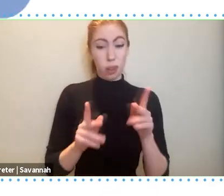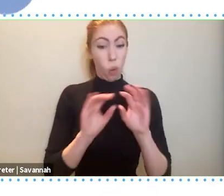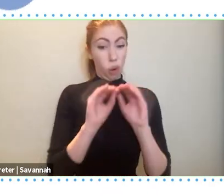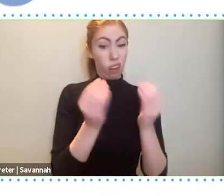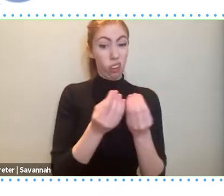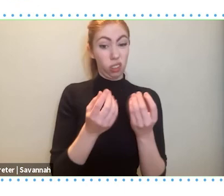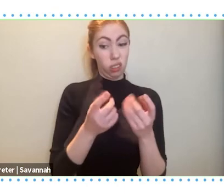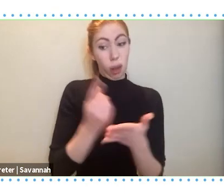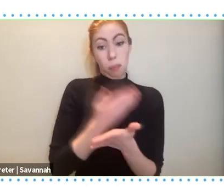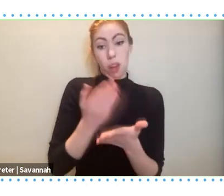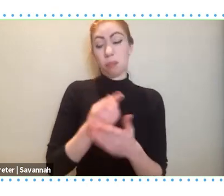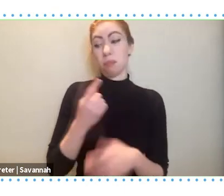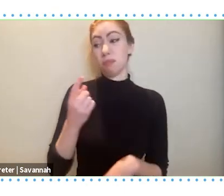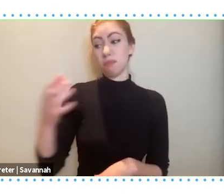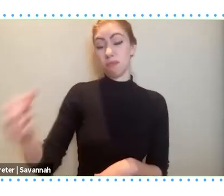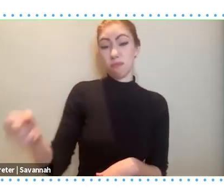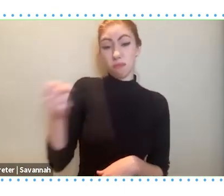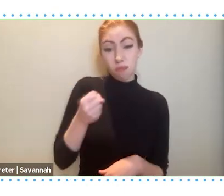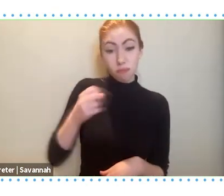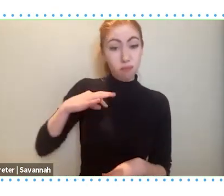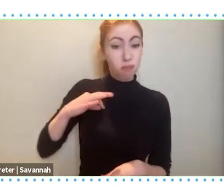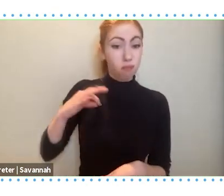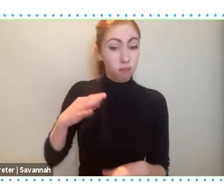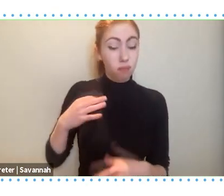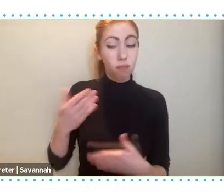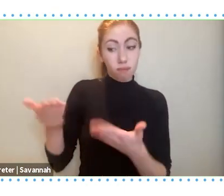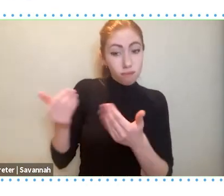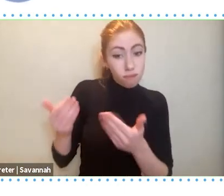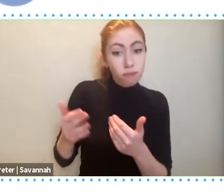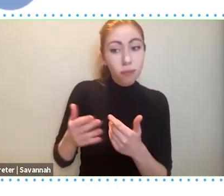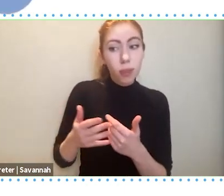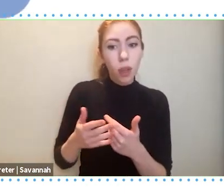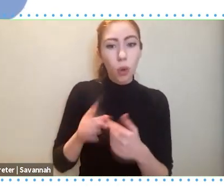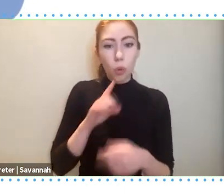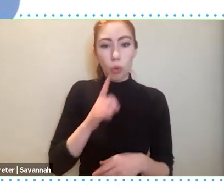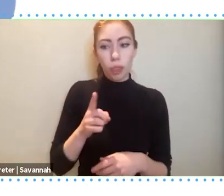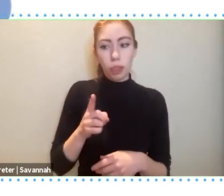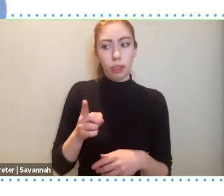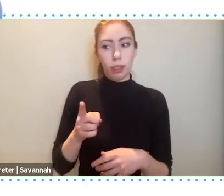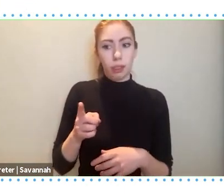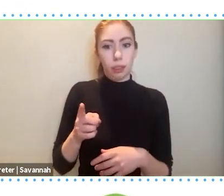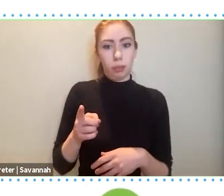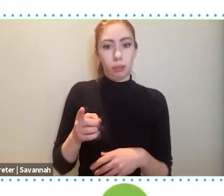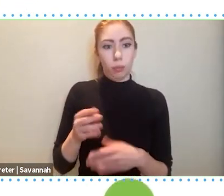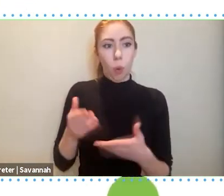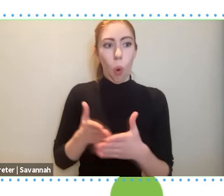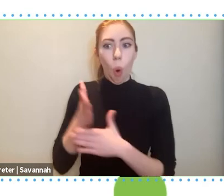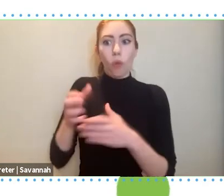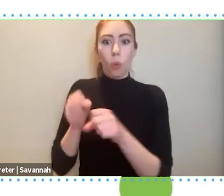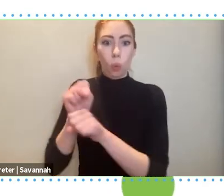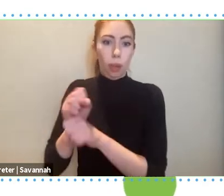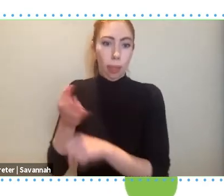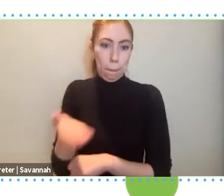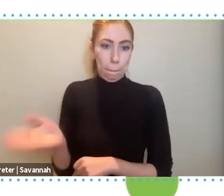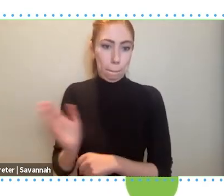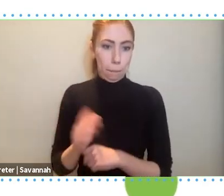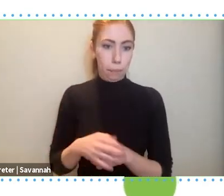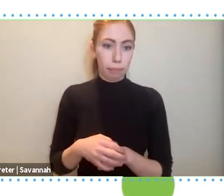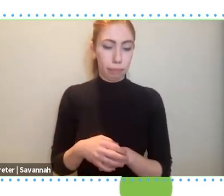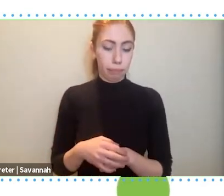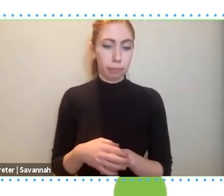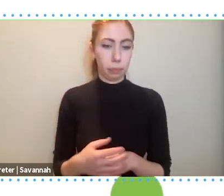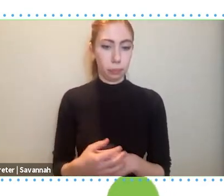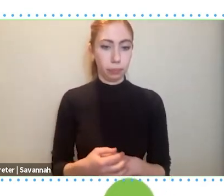wanted to give a bit of space to sort of think about that and reflect on that. The next section was what we're calling the Great